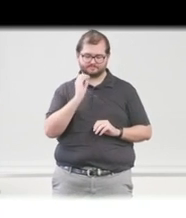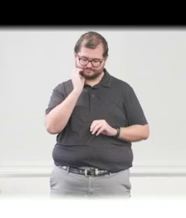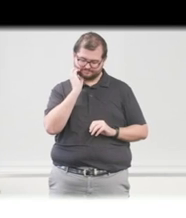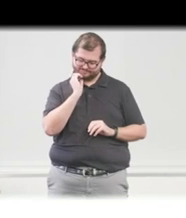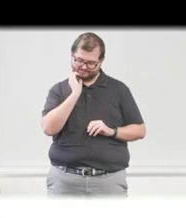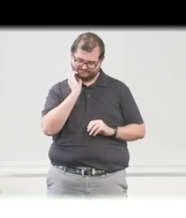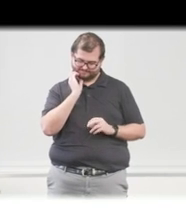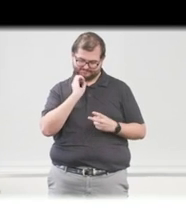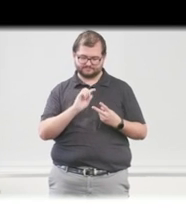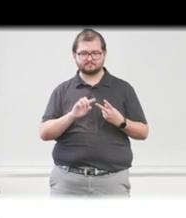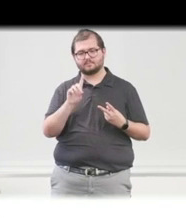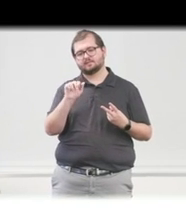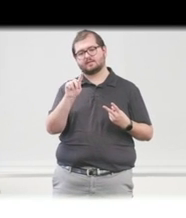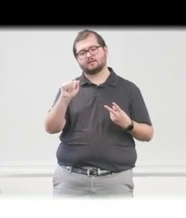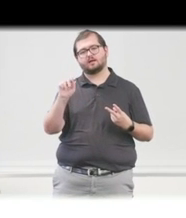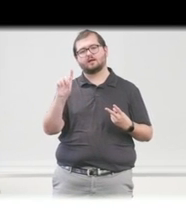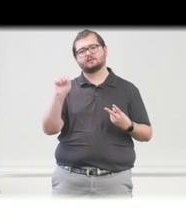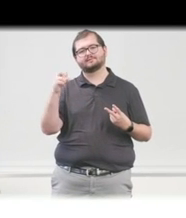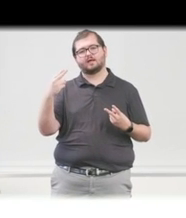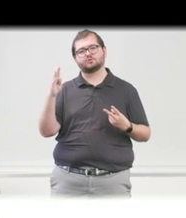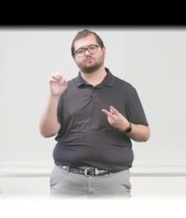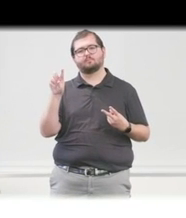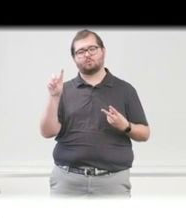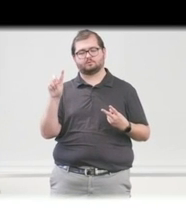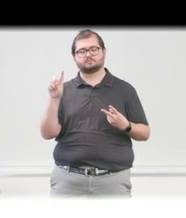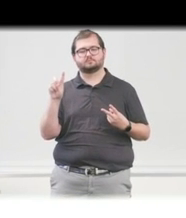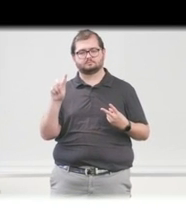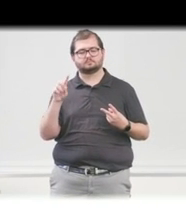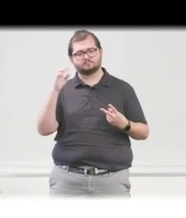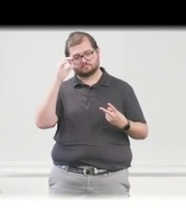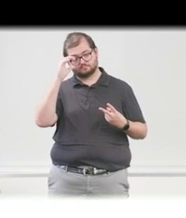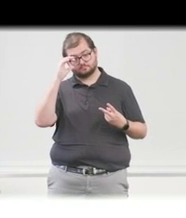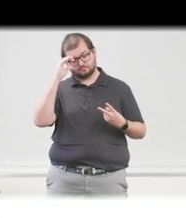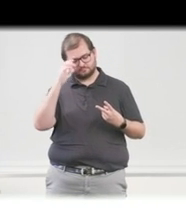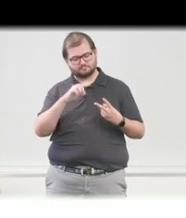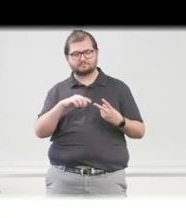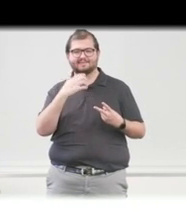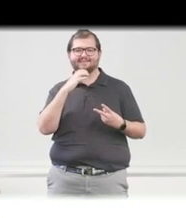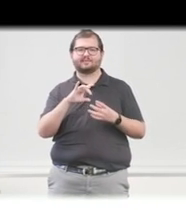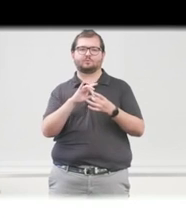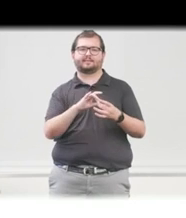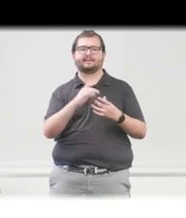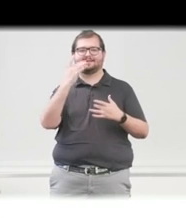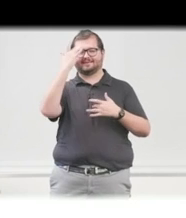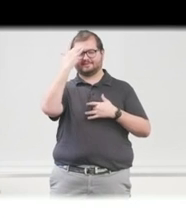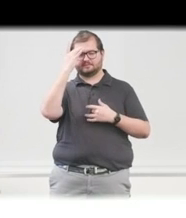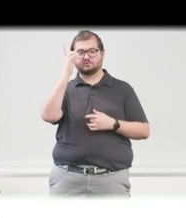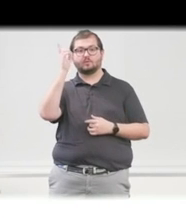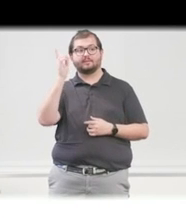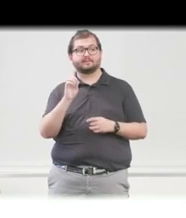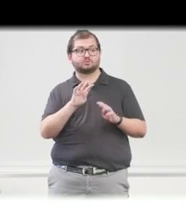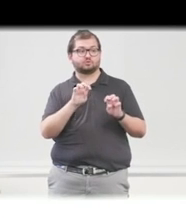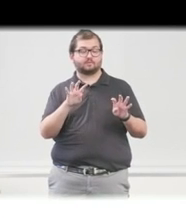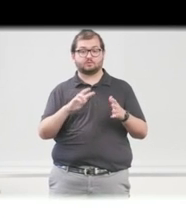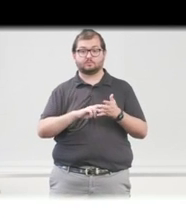have data dashboard. So right now we have heat-related illness. It's syndromic surveillance, meaning somebody goes